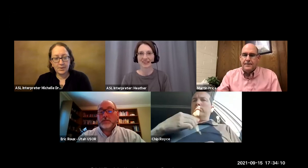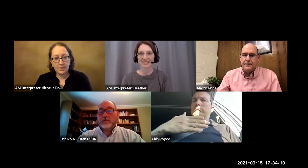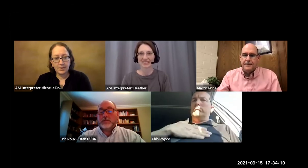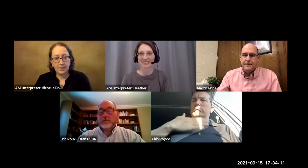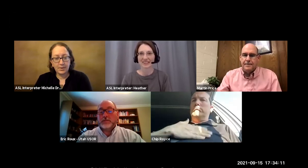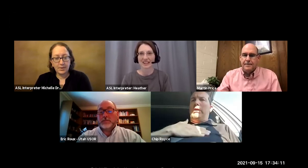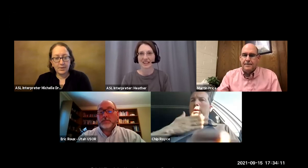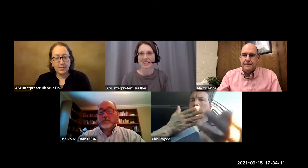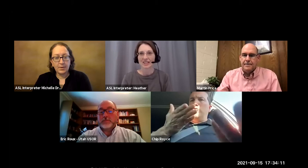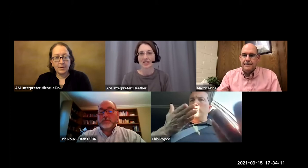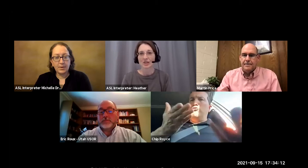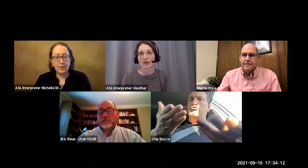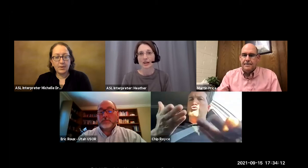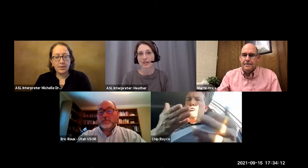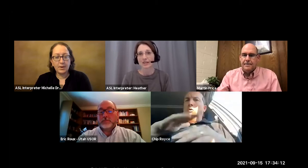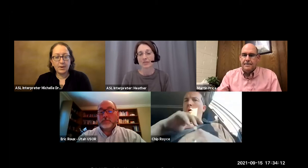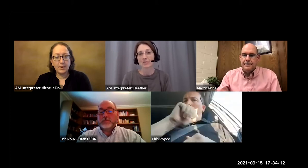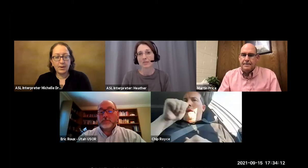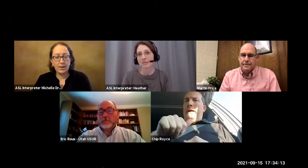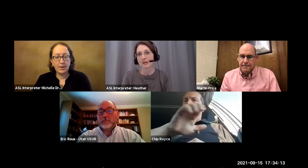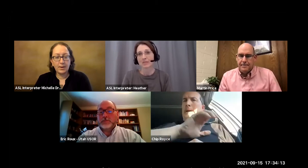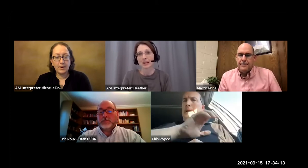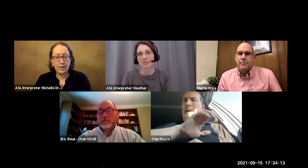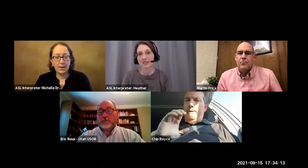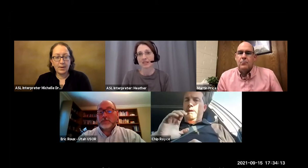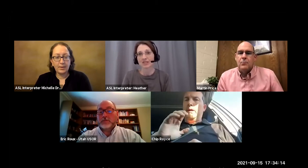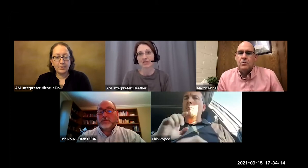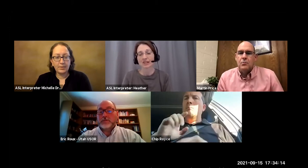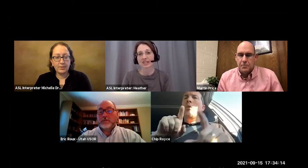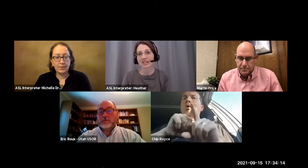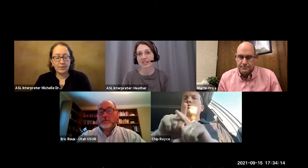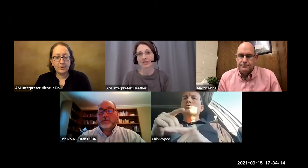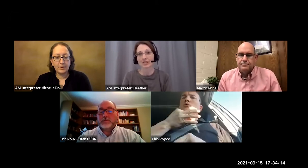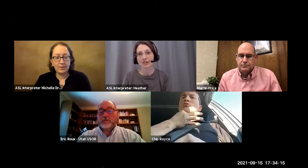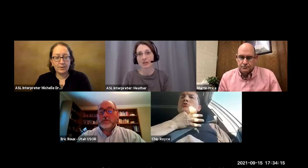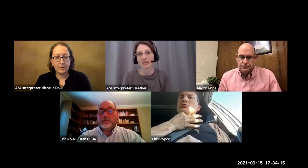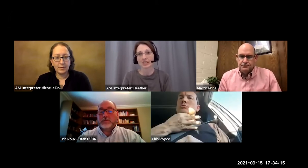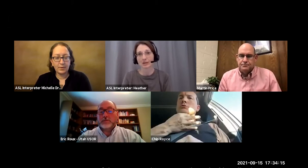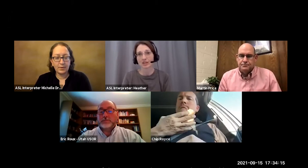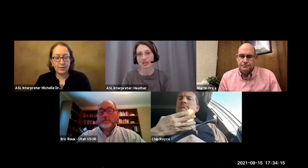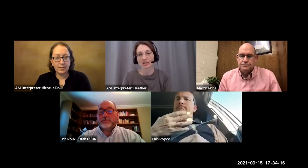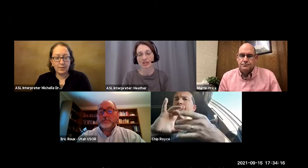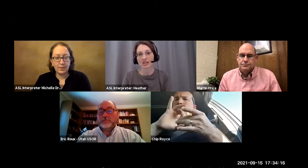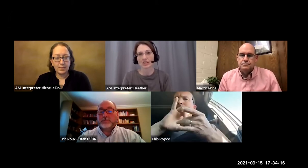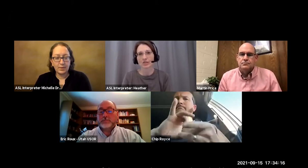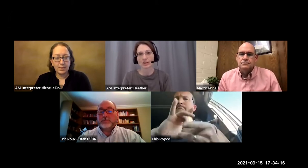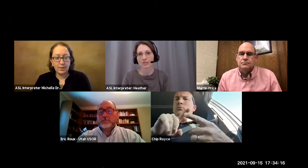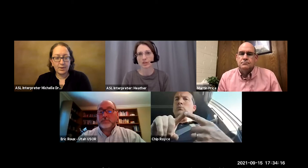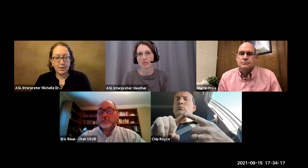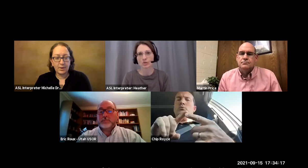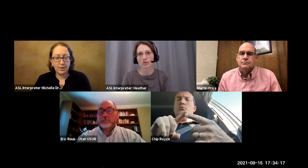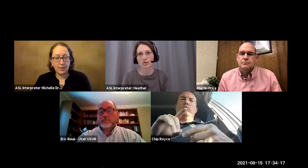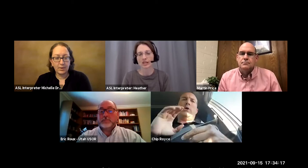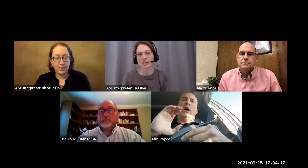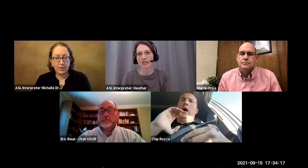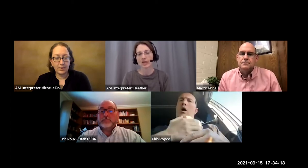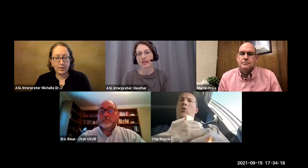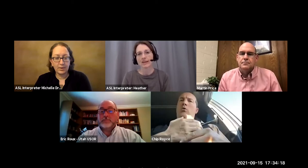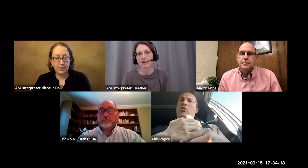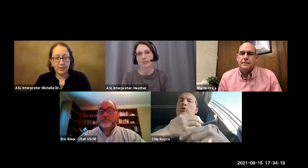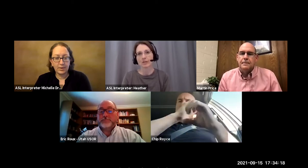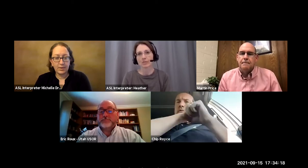Hello there. So I'm happy to serve on any of those committees mentioned. Also, I'm just